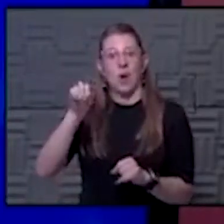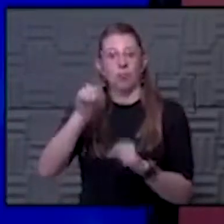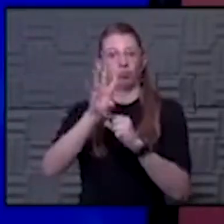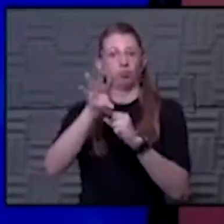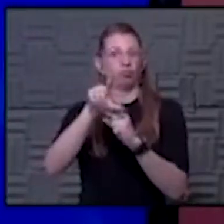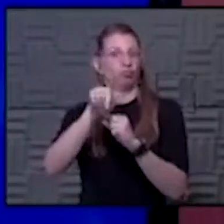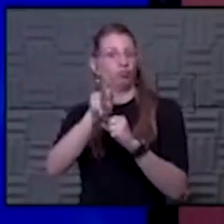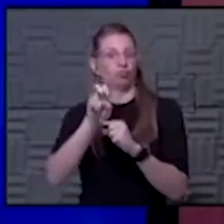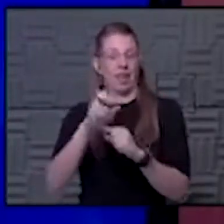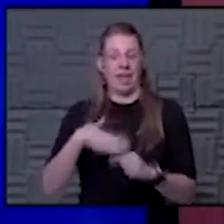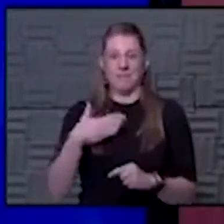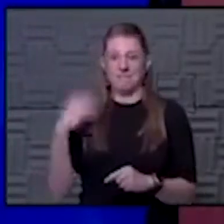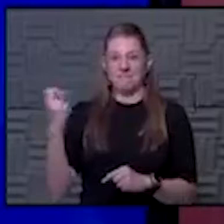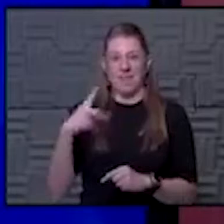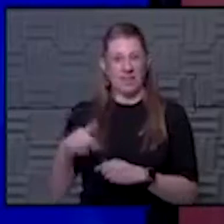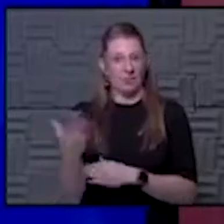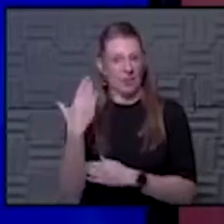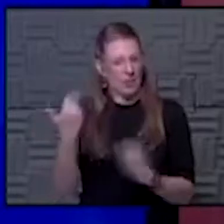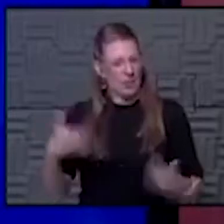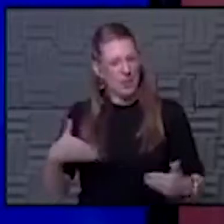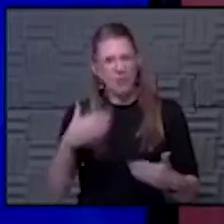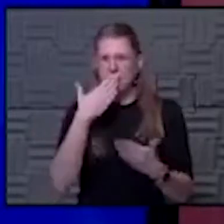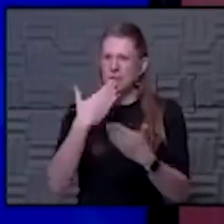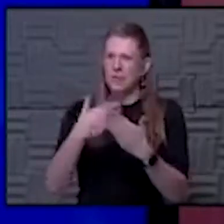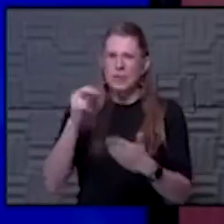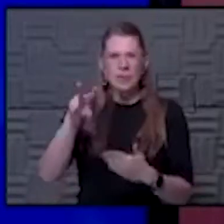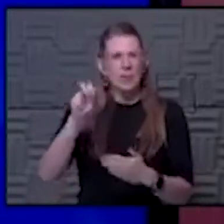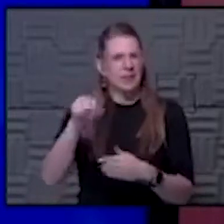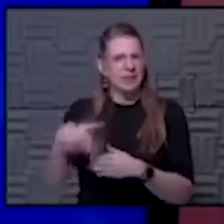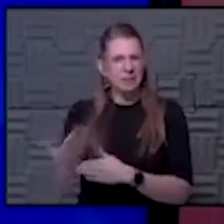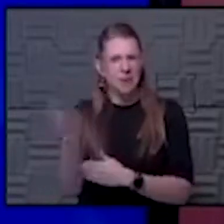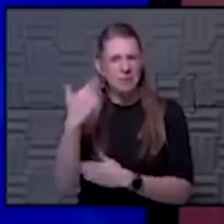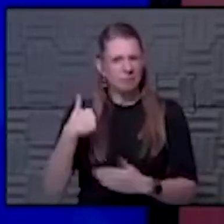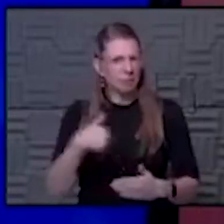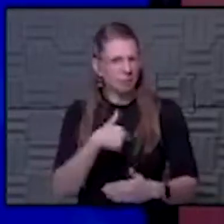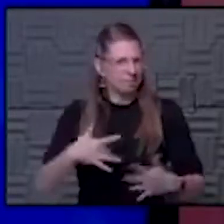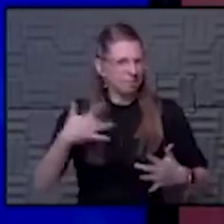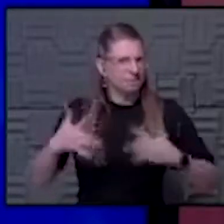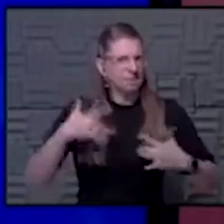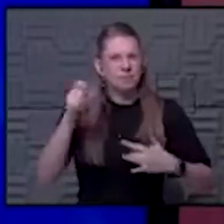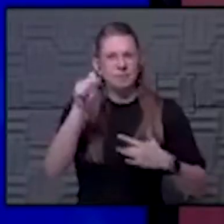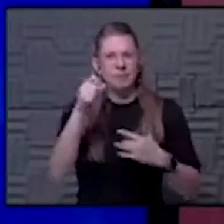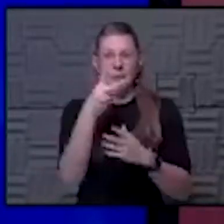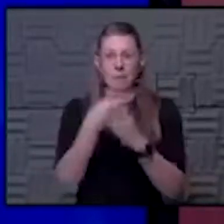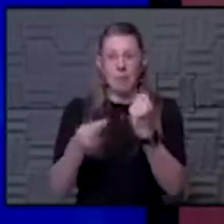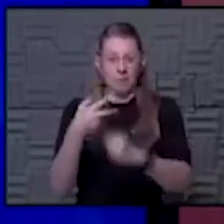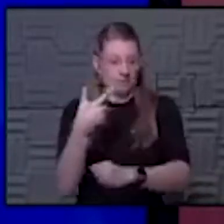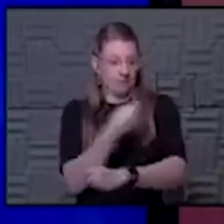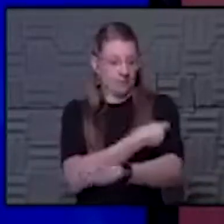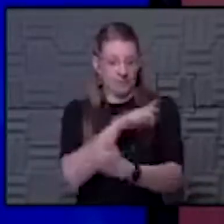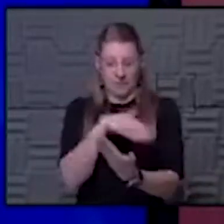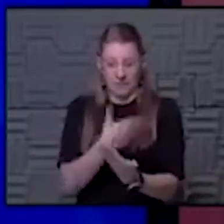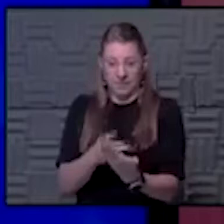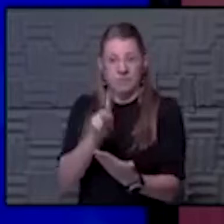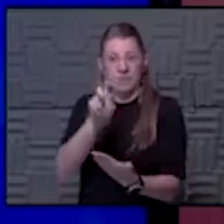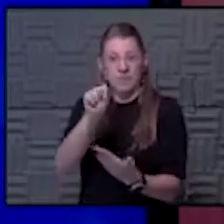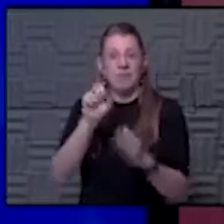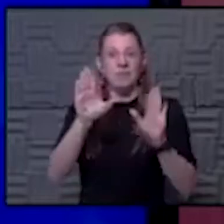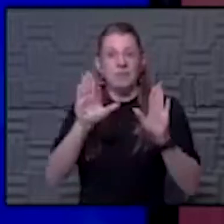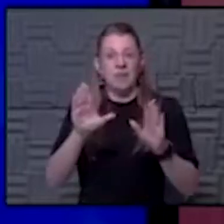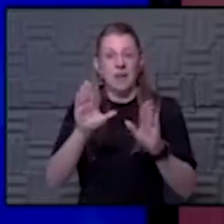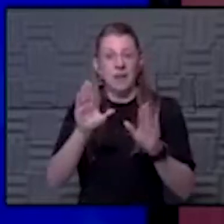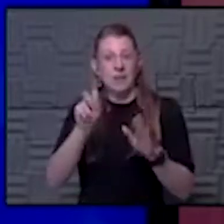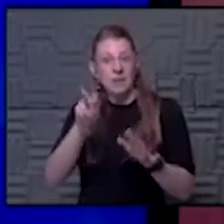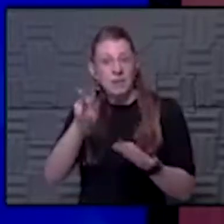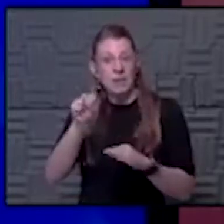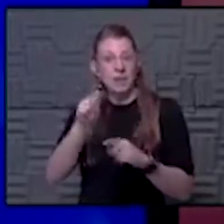morning. Man, there is some good news out there today. We're excited about that. Both the vaccines arriving in Kansas, and then great news about